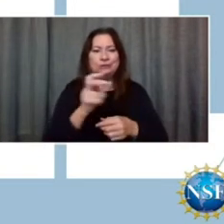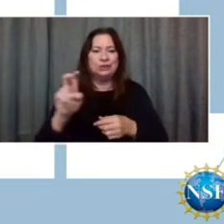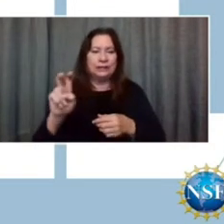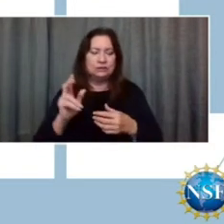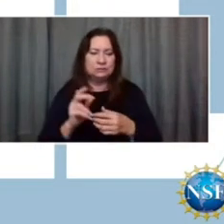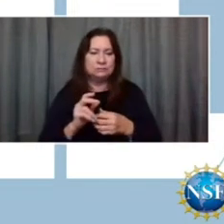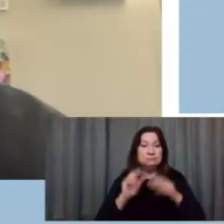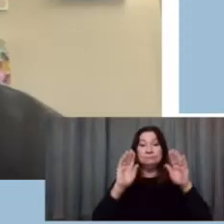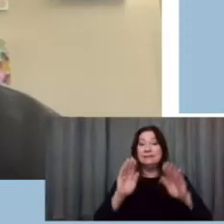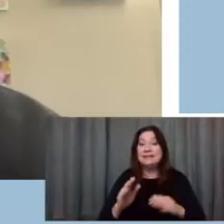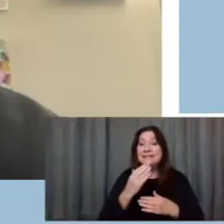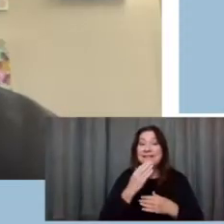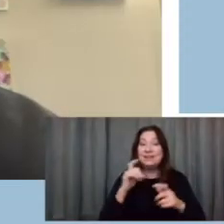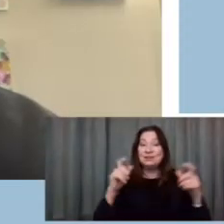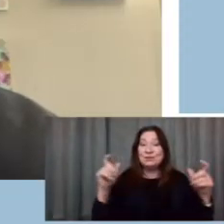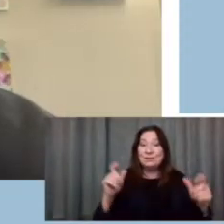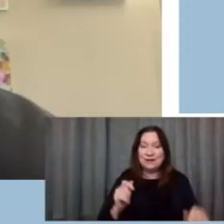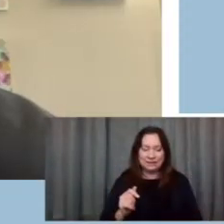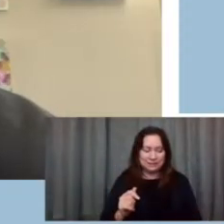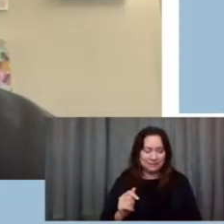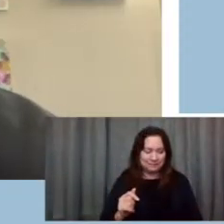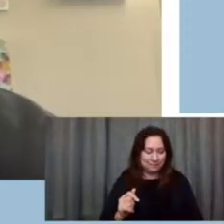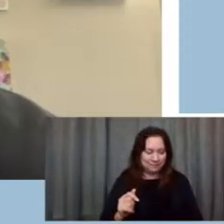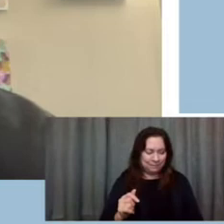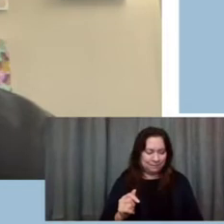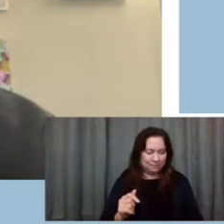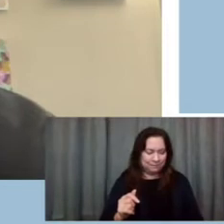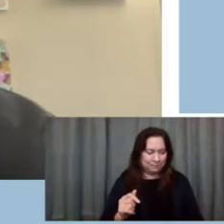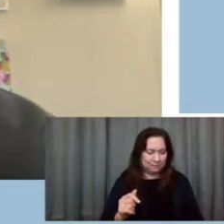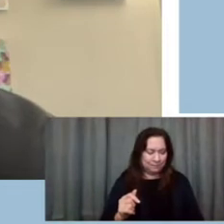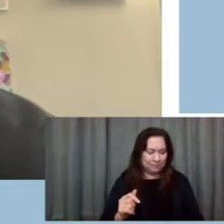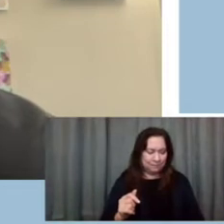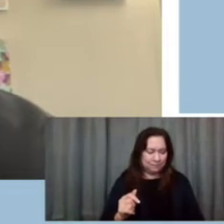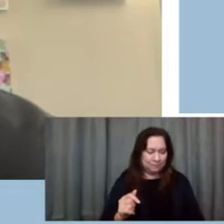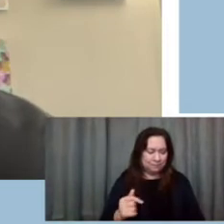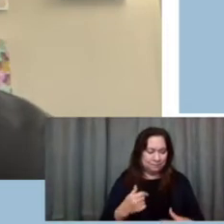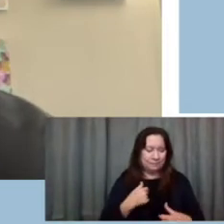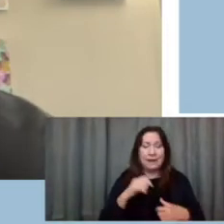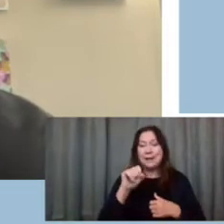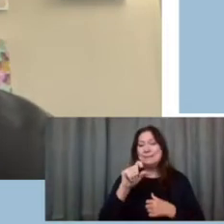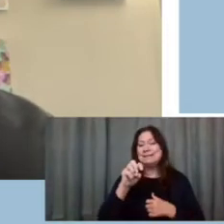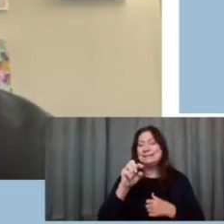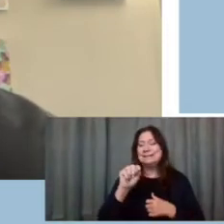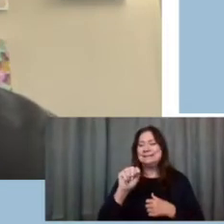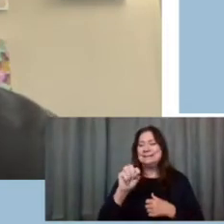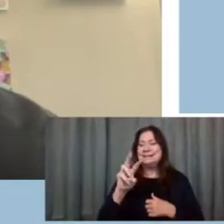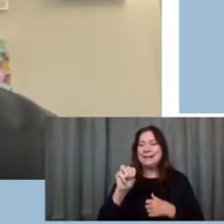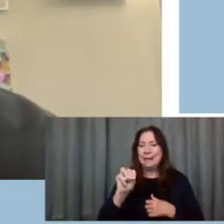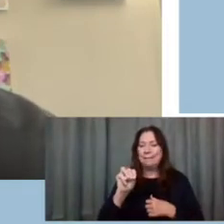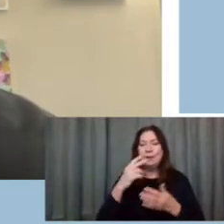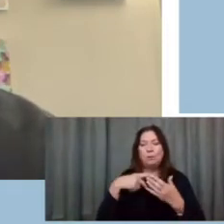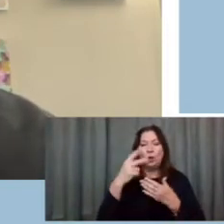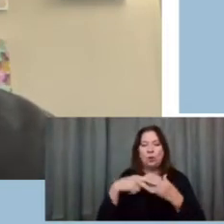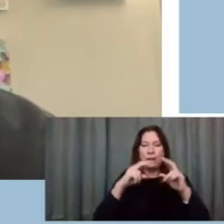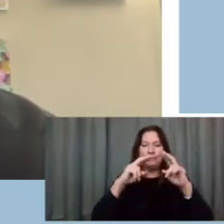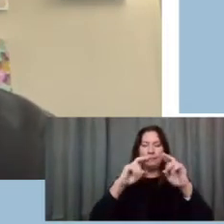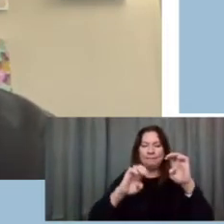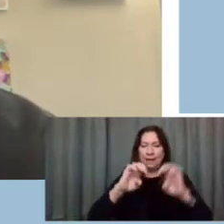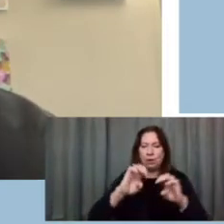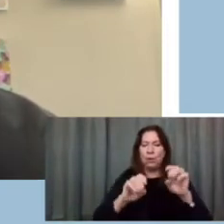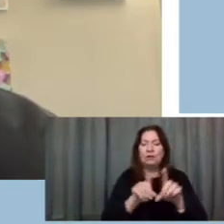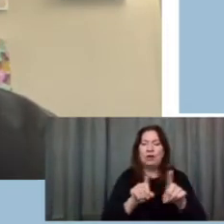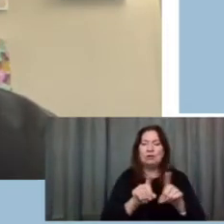Excellent. Thank you so much. So I am a STEM program evaluator, and I also conduct educational research. And so I